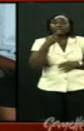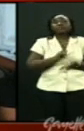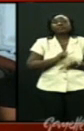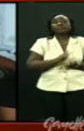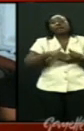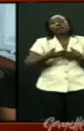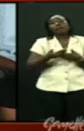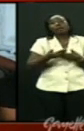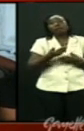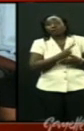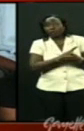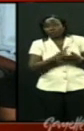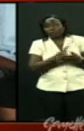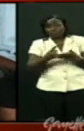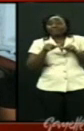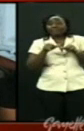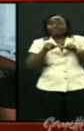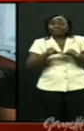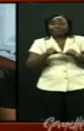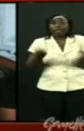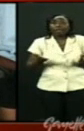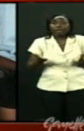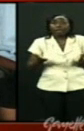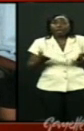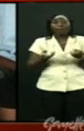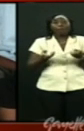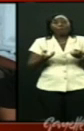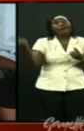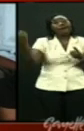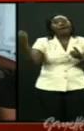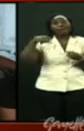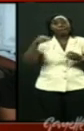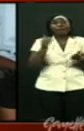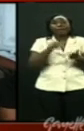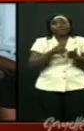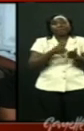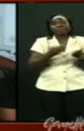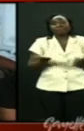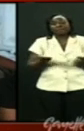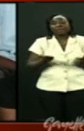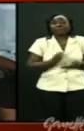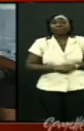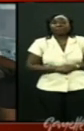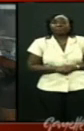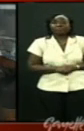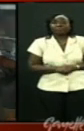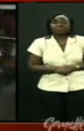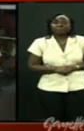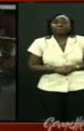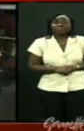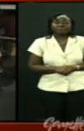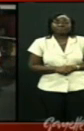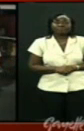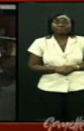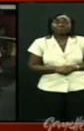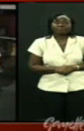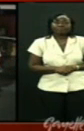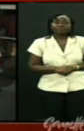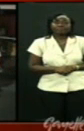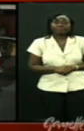weeks, I want to come back, but during 6 months. I think we really